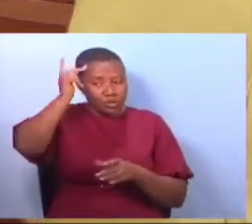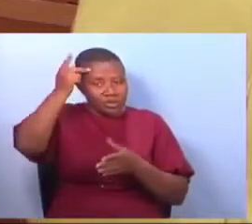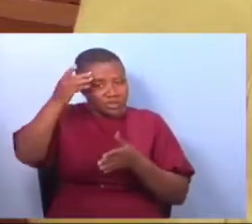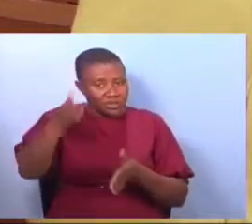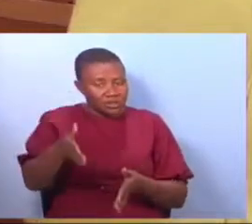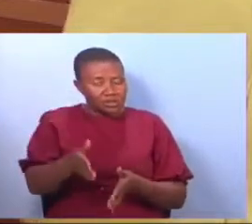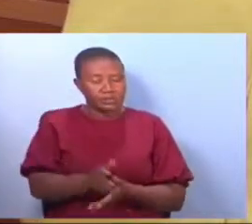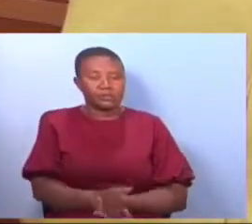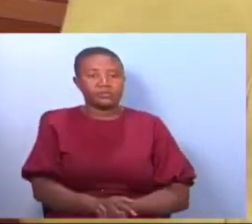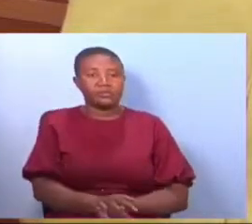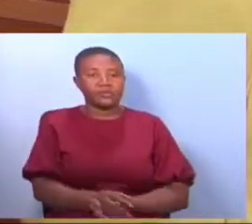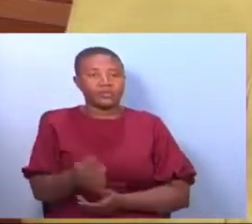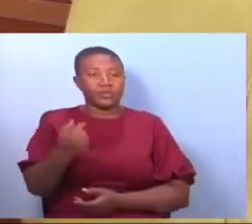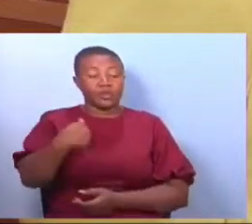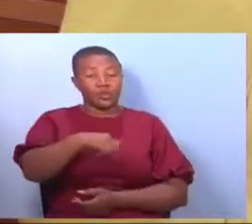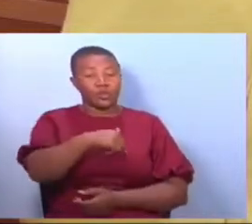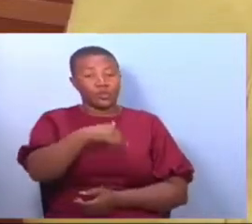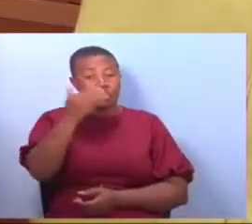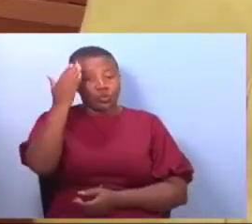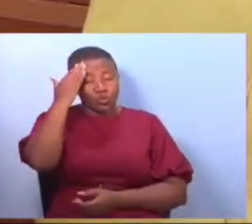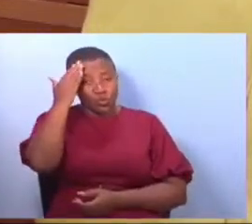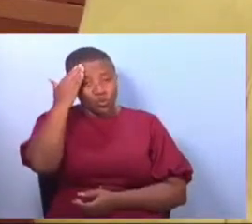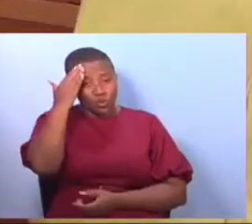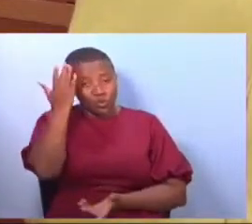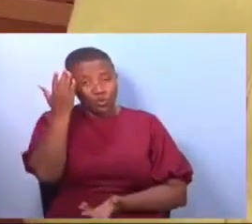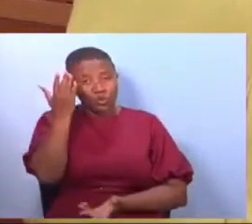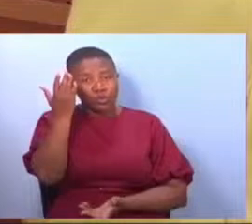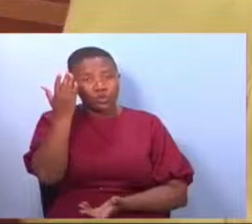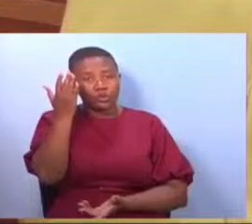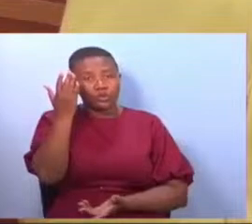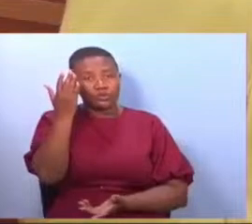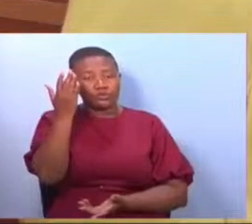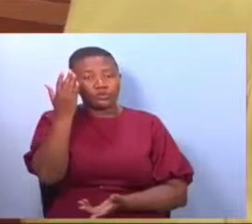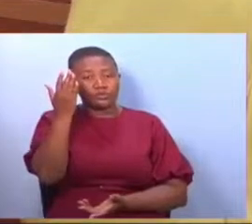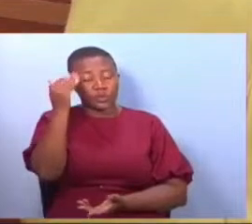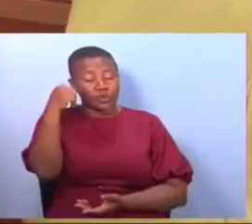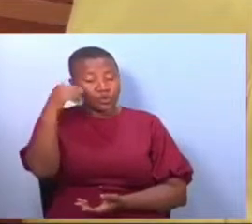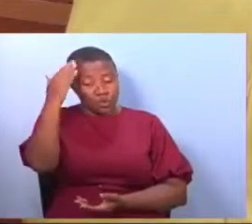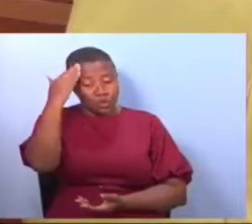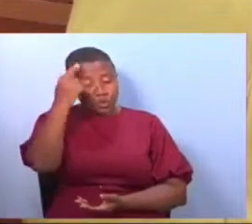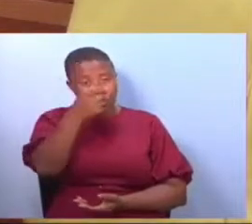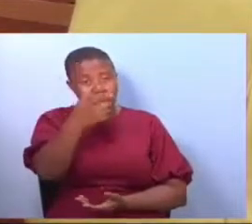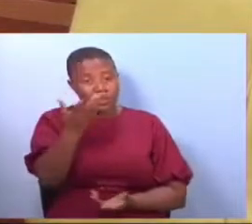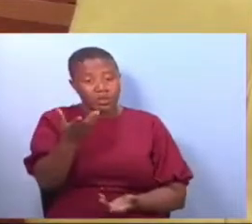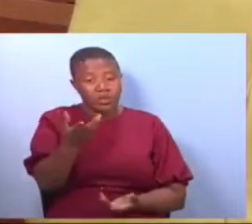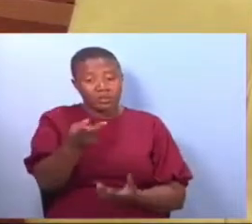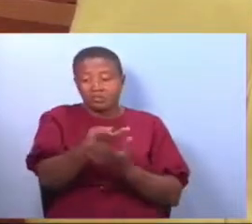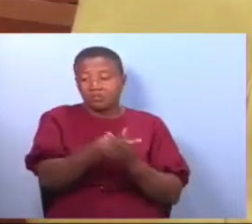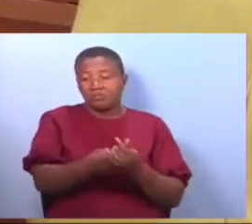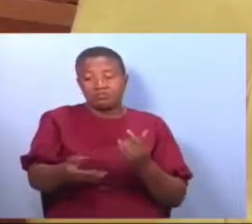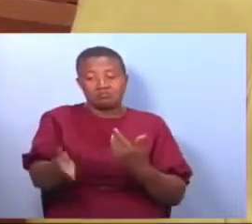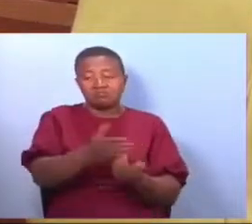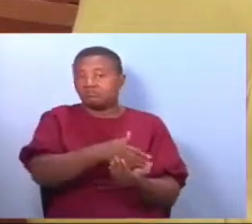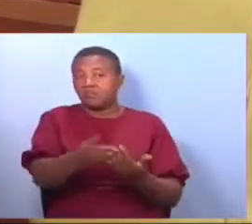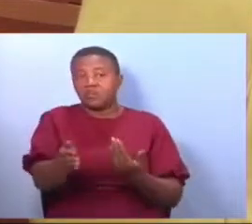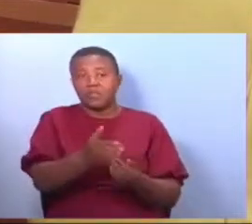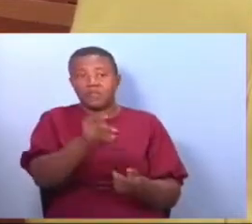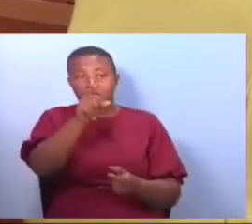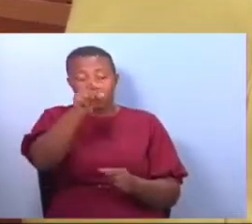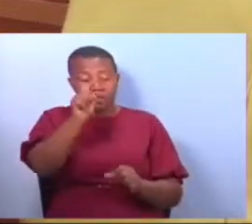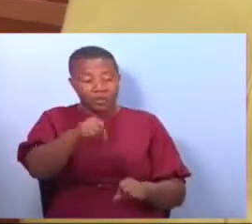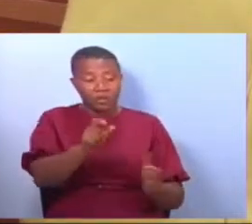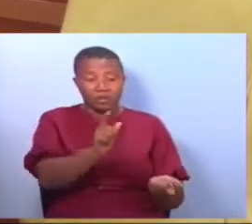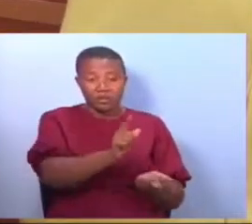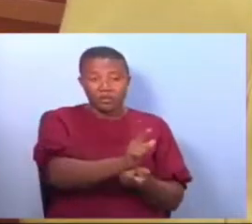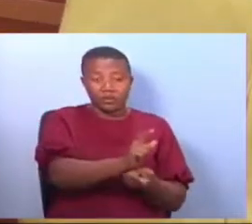Speaker, we know he cut across both houses. He's somebody who you can approach. When there are